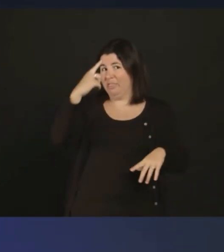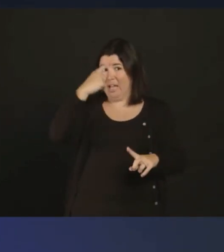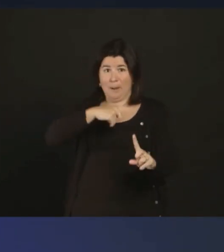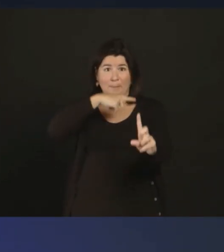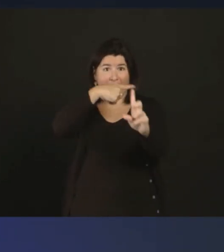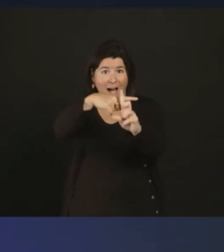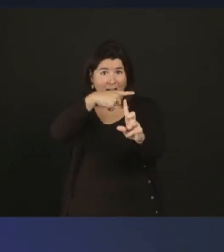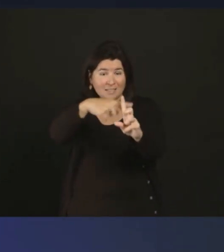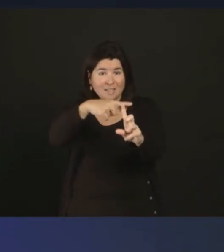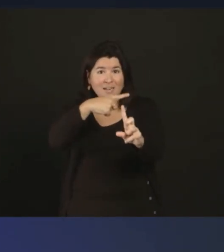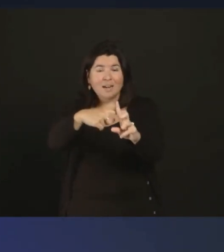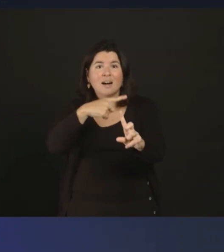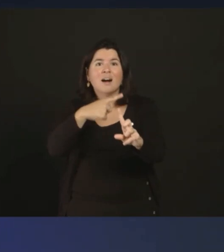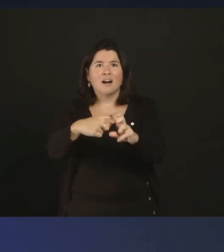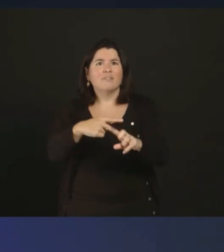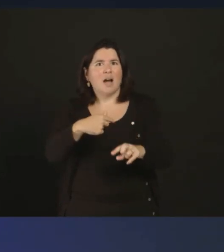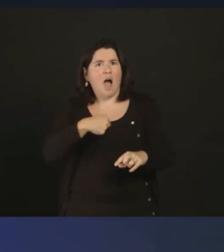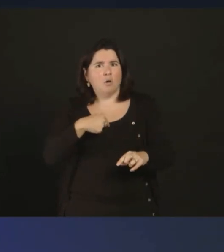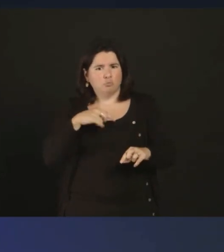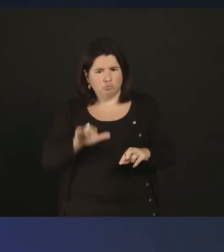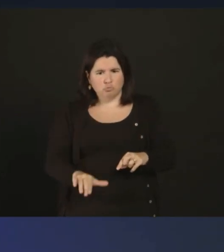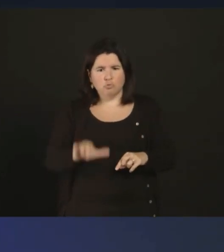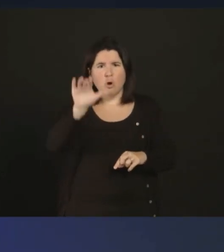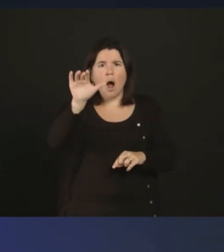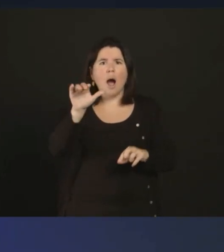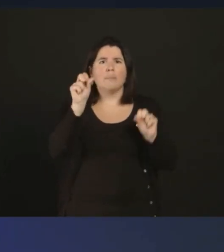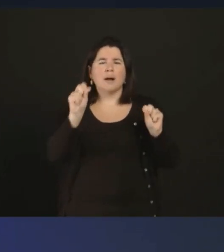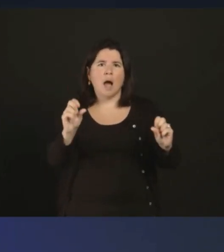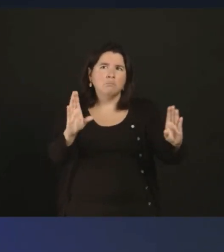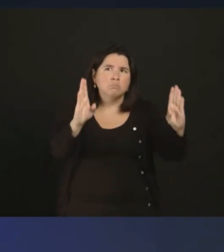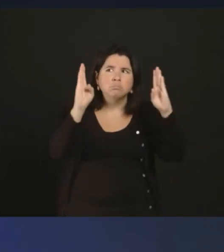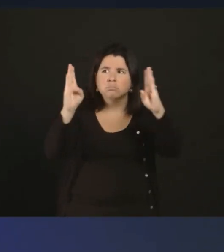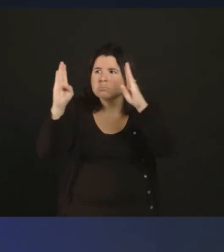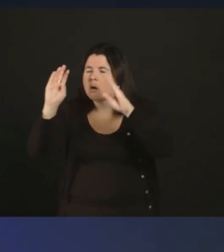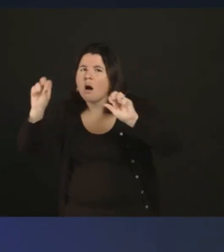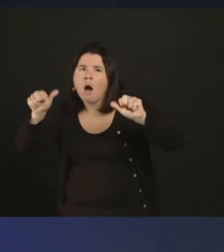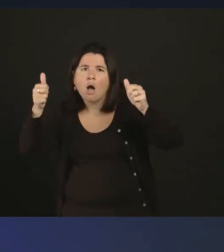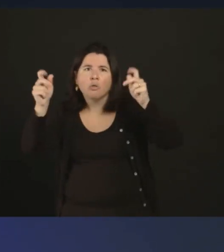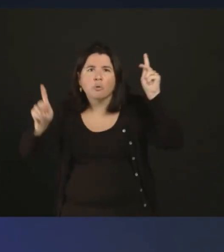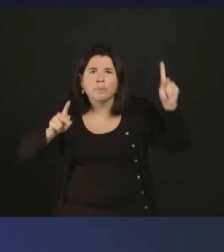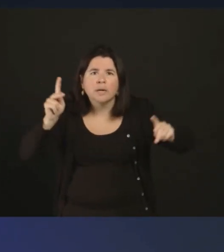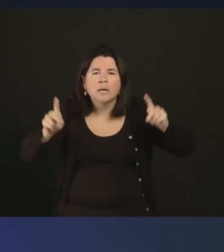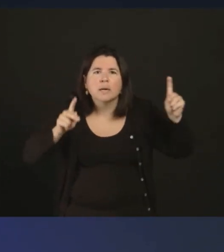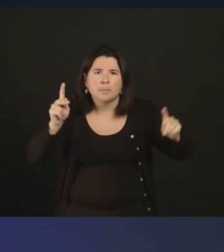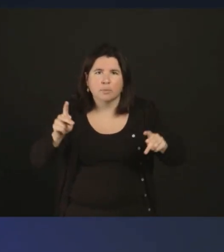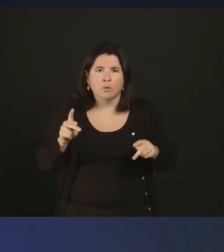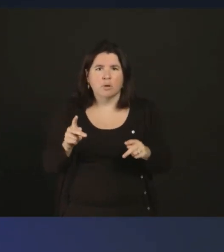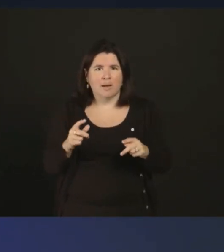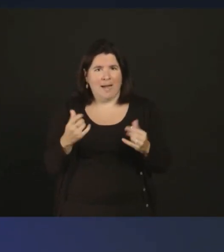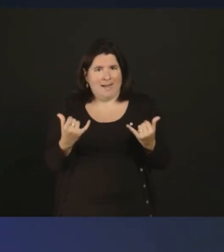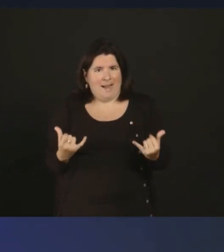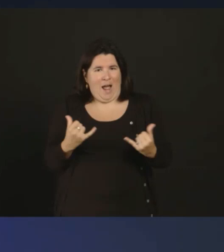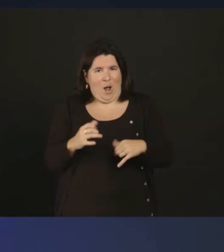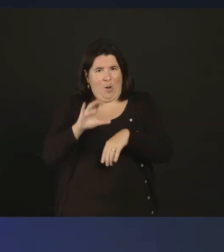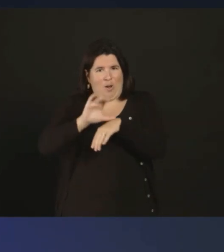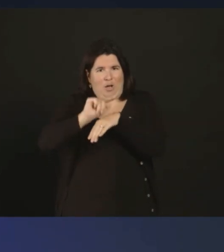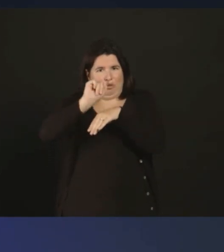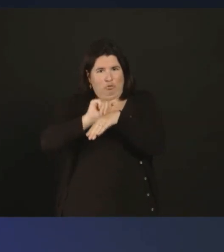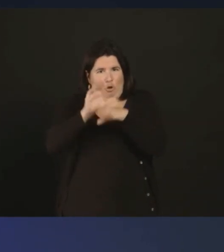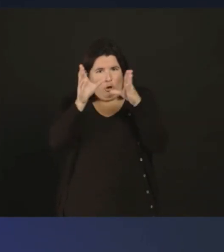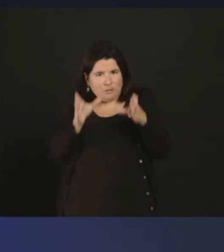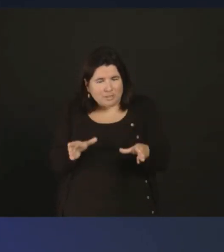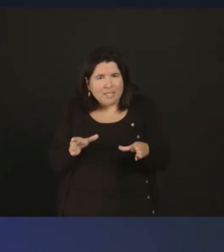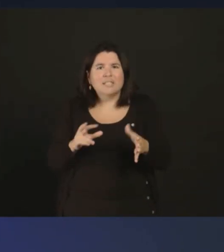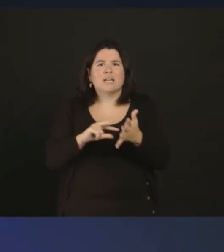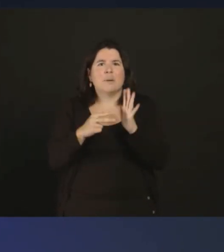attention a little more to what others have to say. In my career as a consultant, this developed a skill for listening for